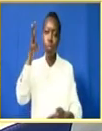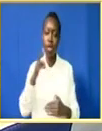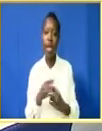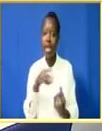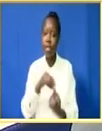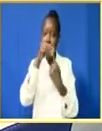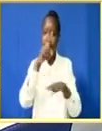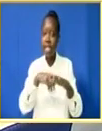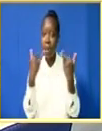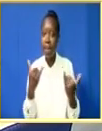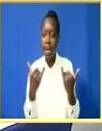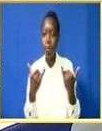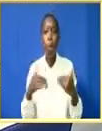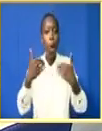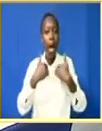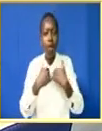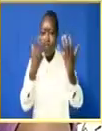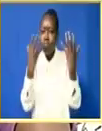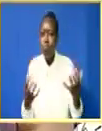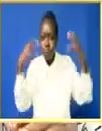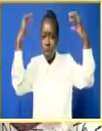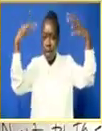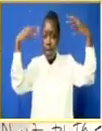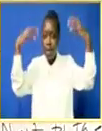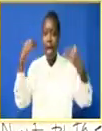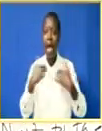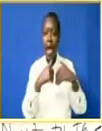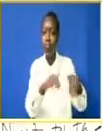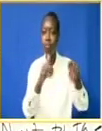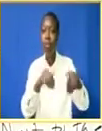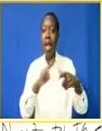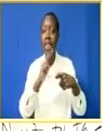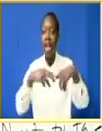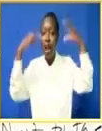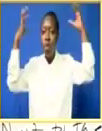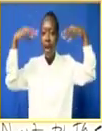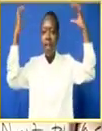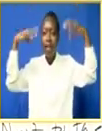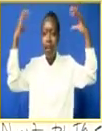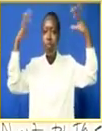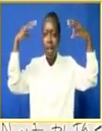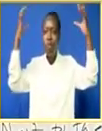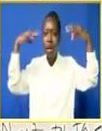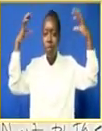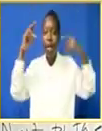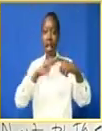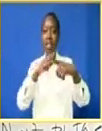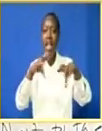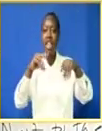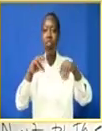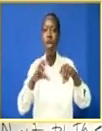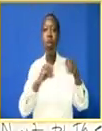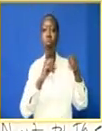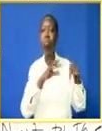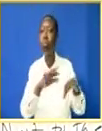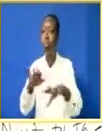where you have the heavy rains. Yes. And you have just cultivated. Mm. The rain is going to drop, hit, carry everything. Yeah. Those plant remains,